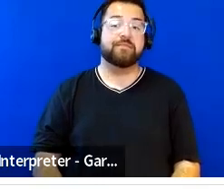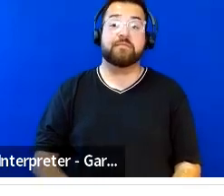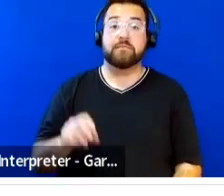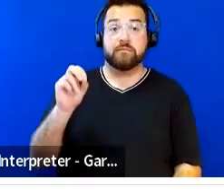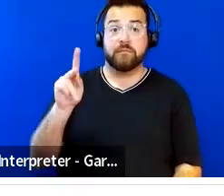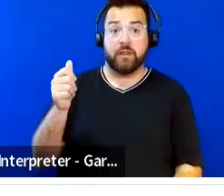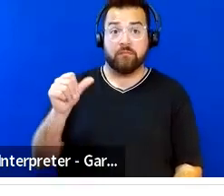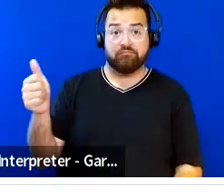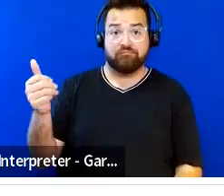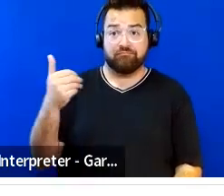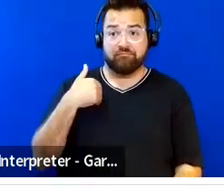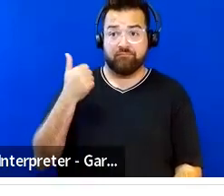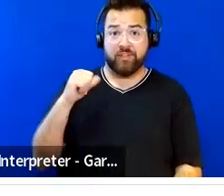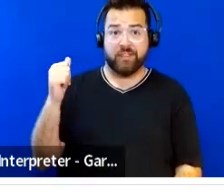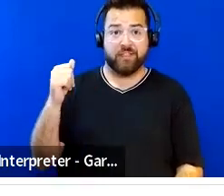Anybody else have anything?